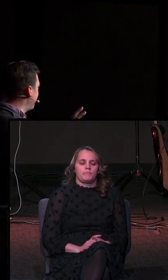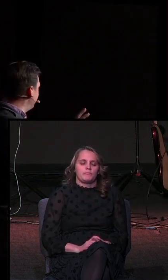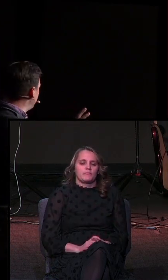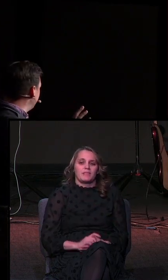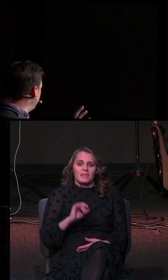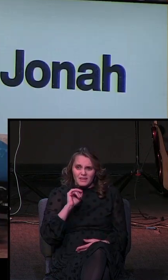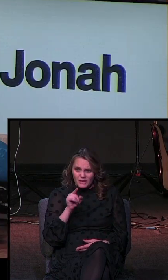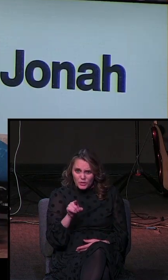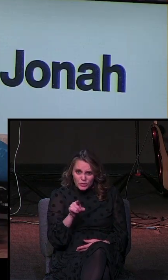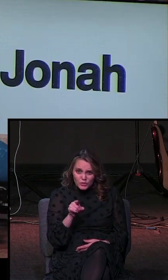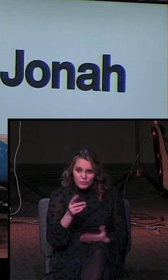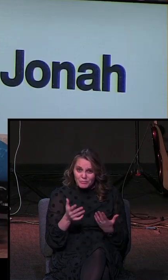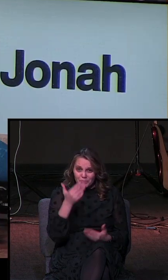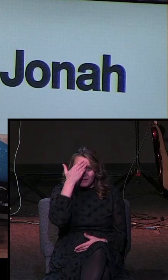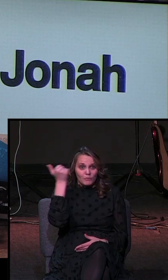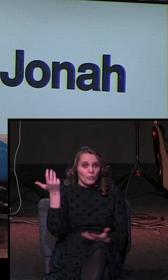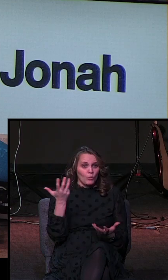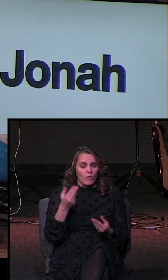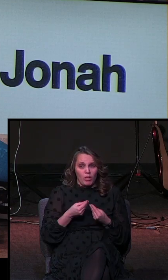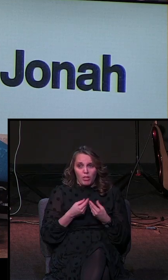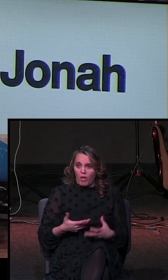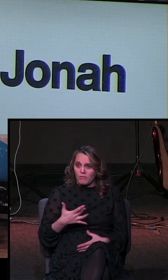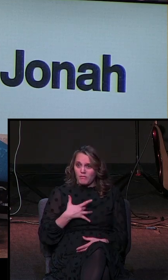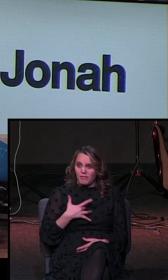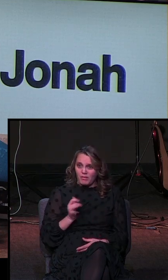Have you forgotten what lost felt like?